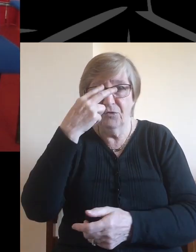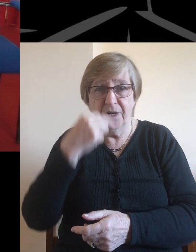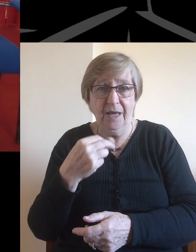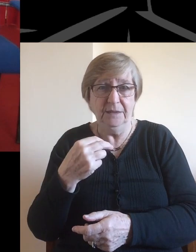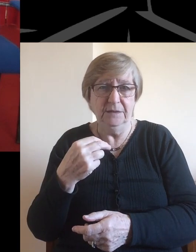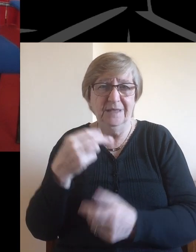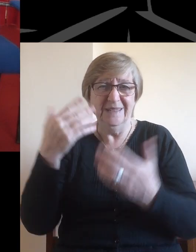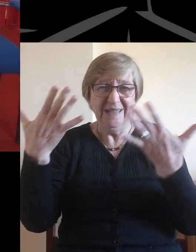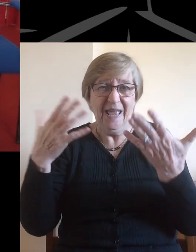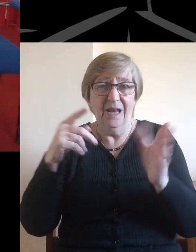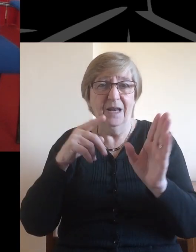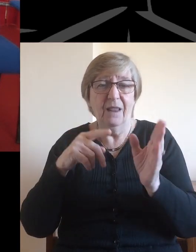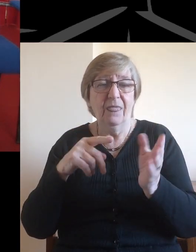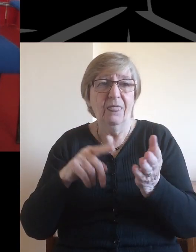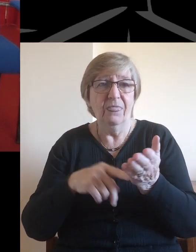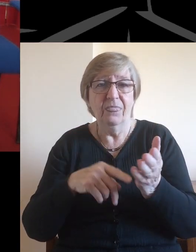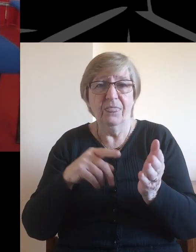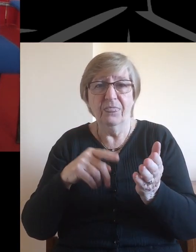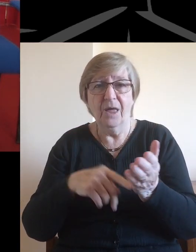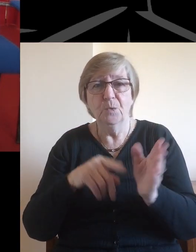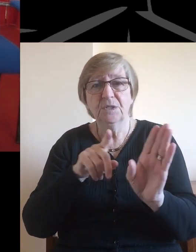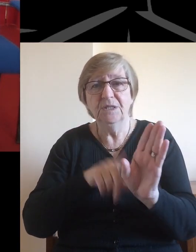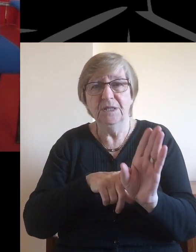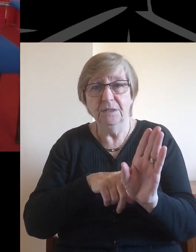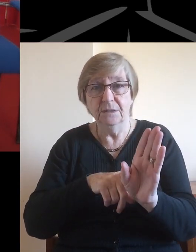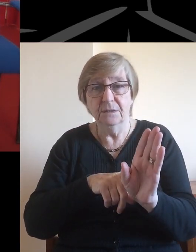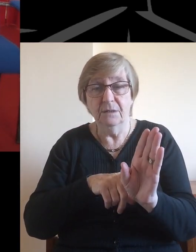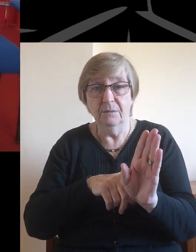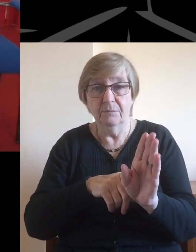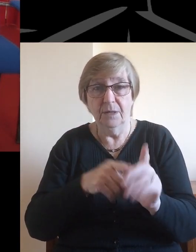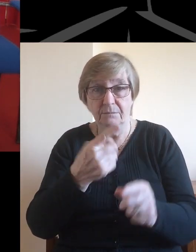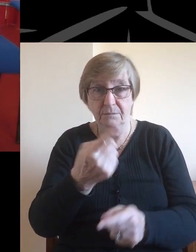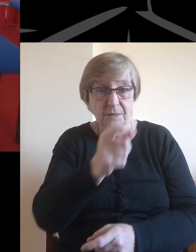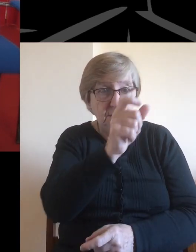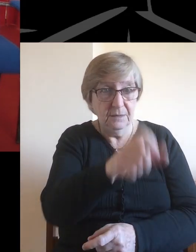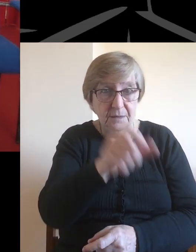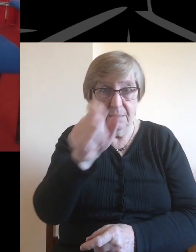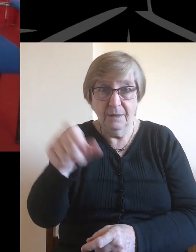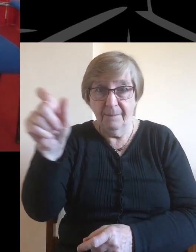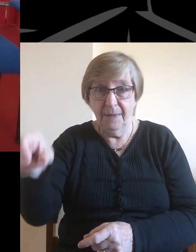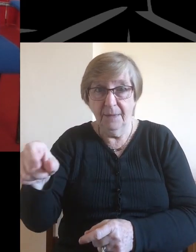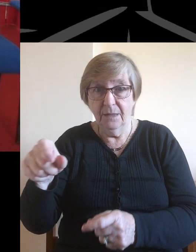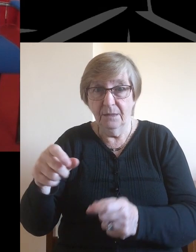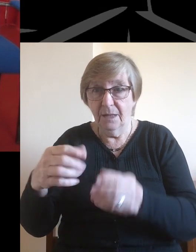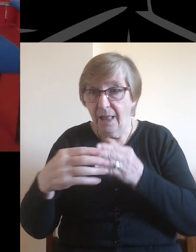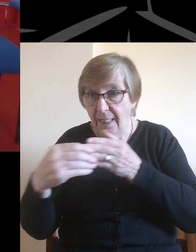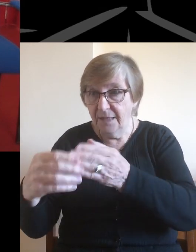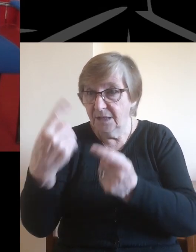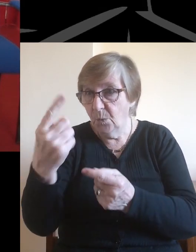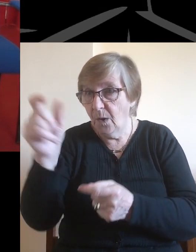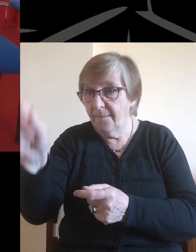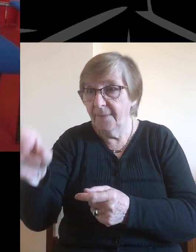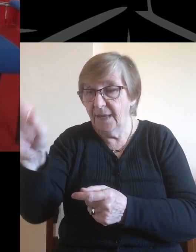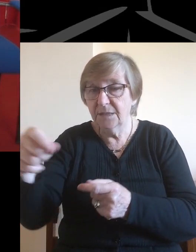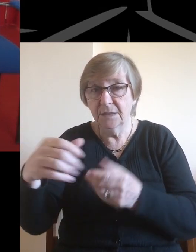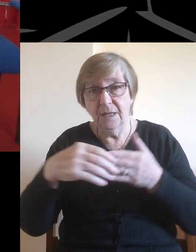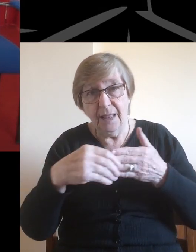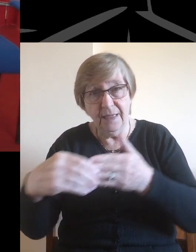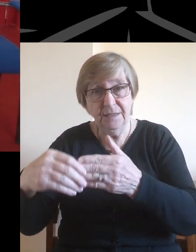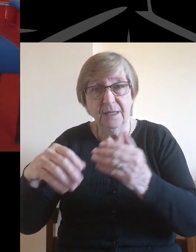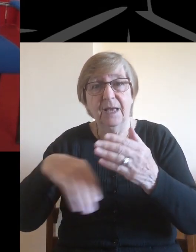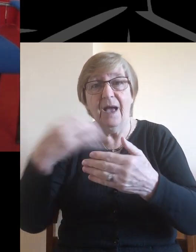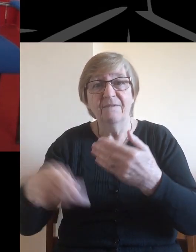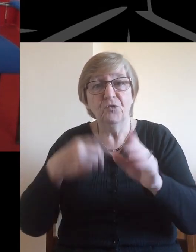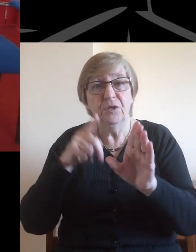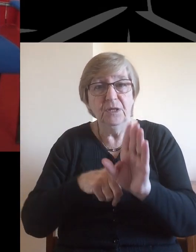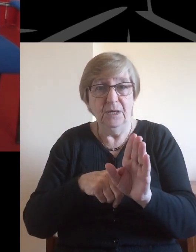10,000 years. One Christian leading another friend or family member to faith in Christ. Each